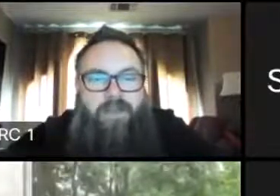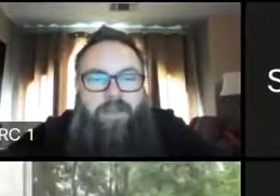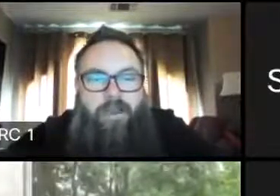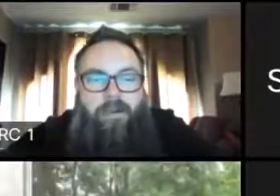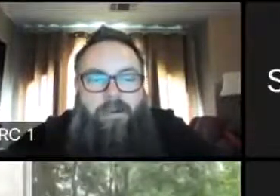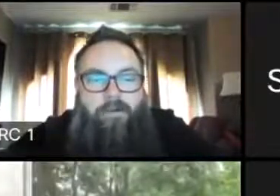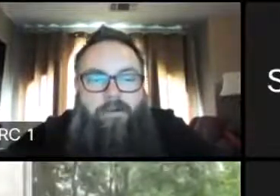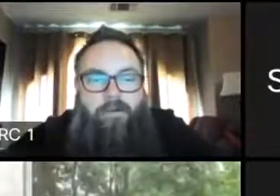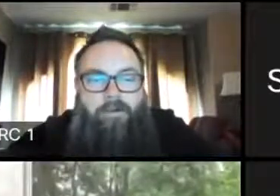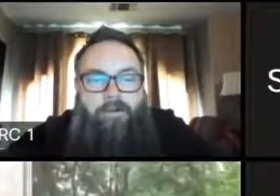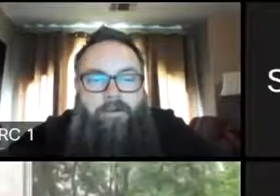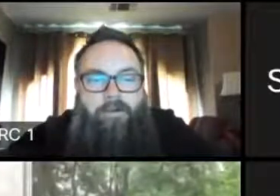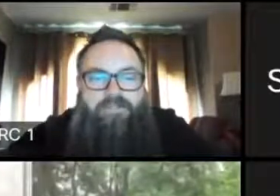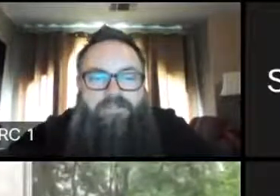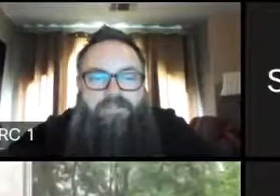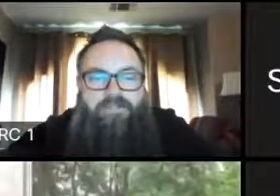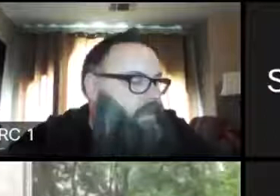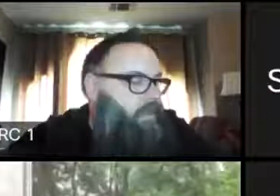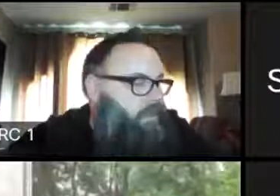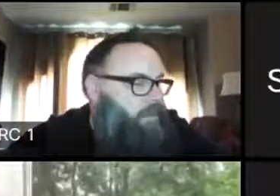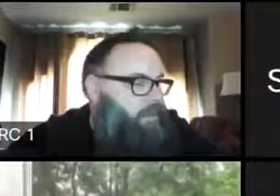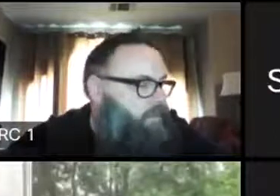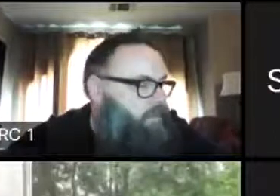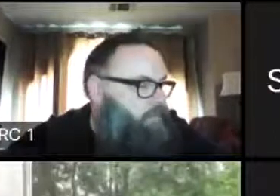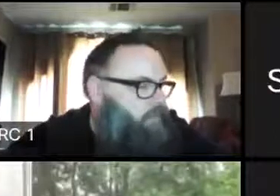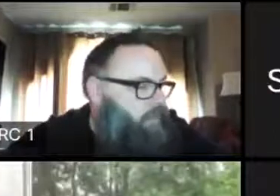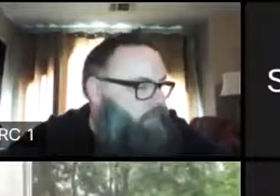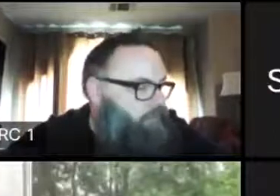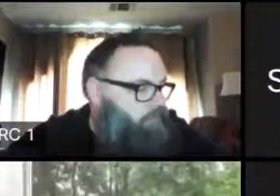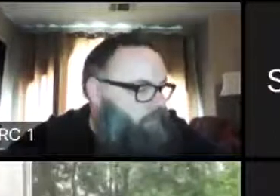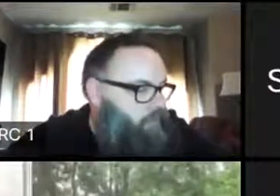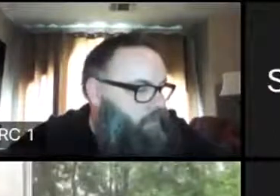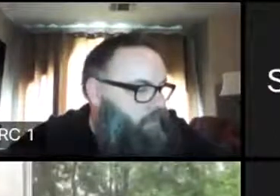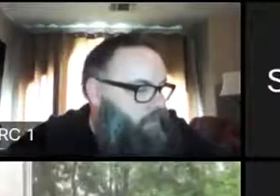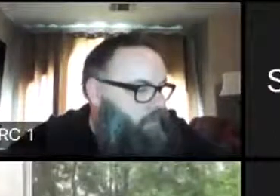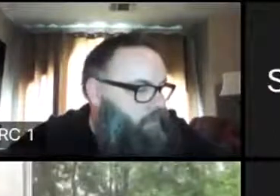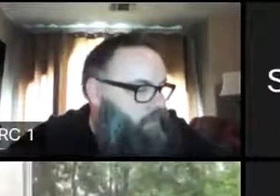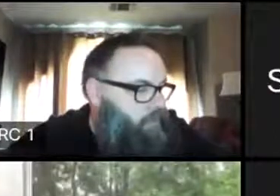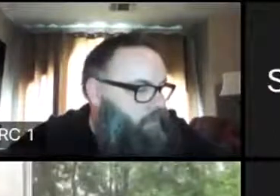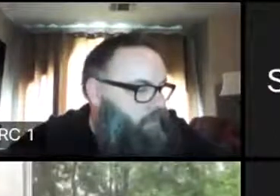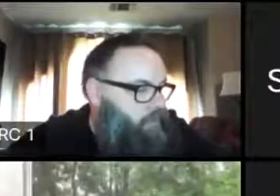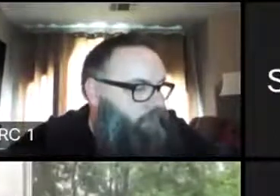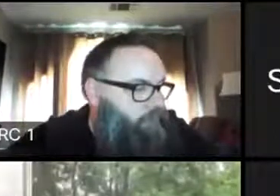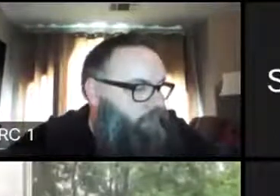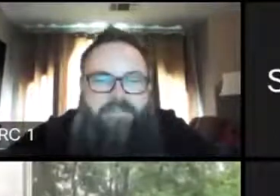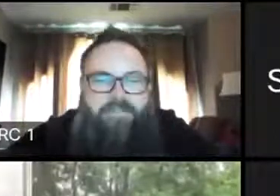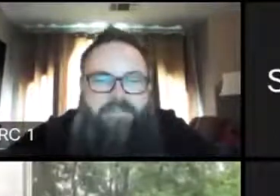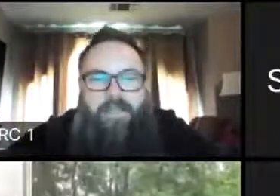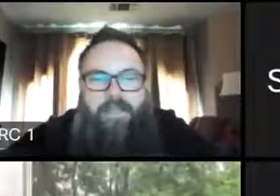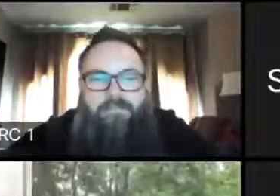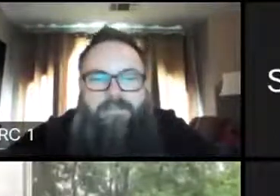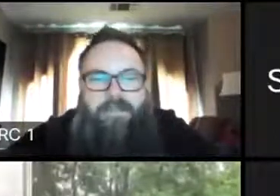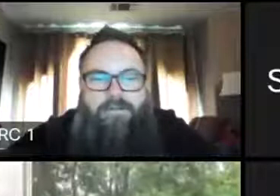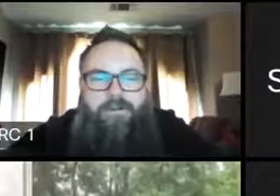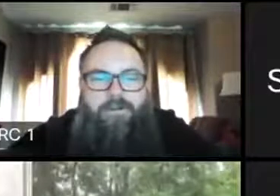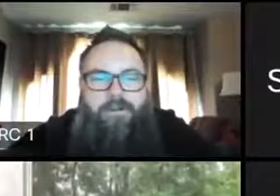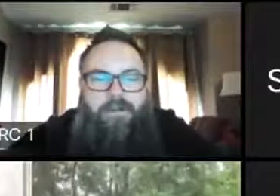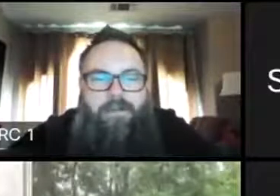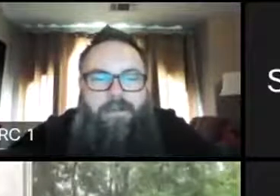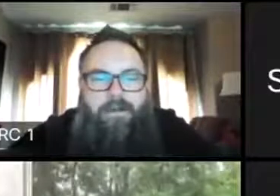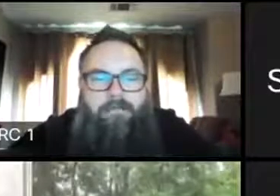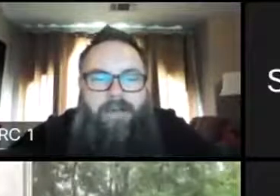here. I don't have a ton more information related to the go bags that Hewitt, our